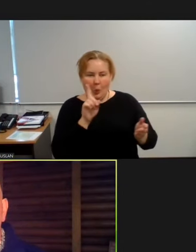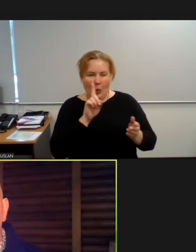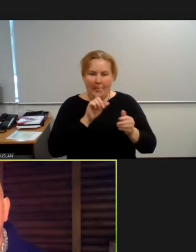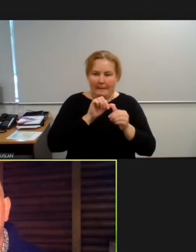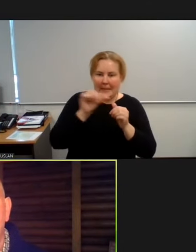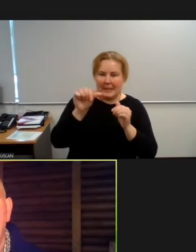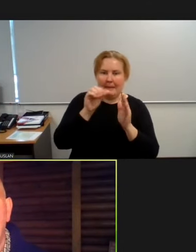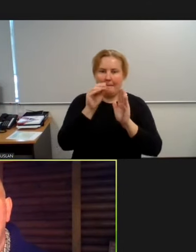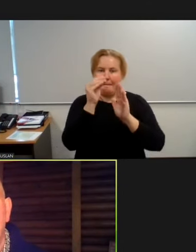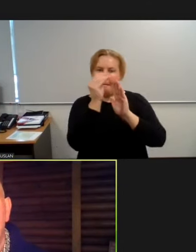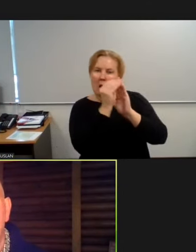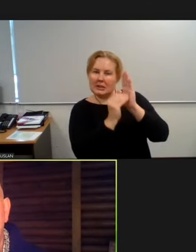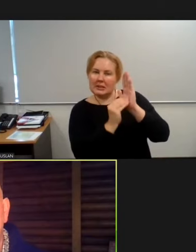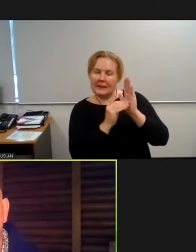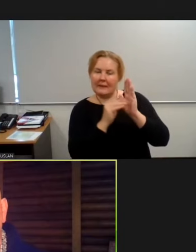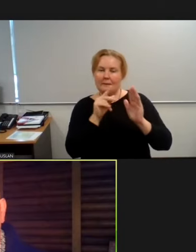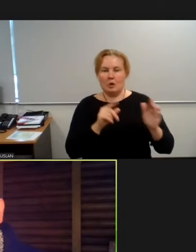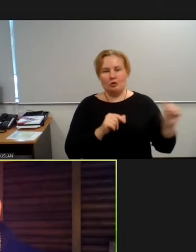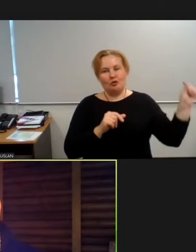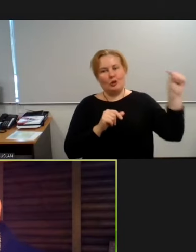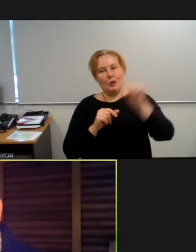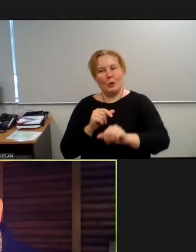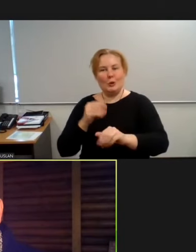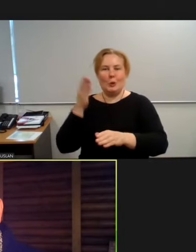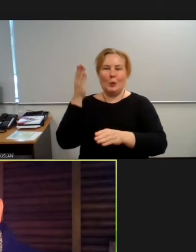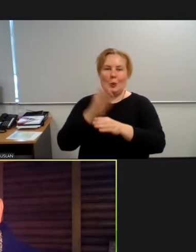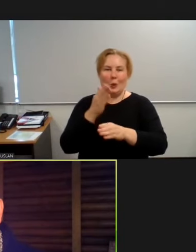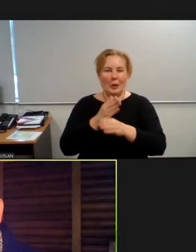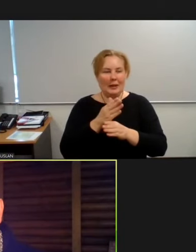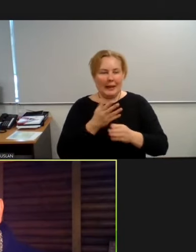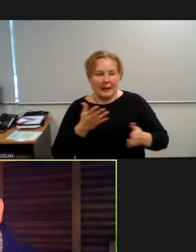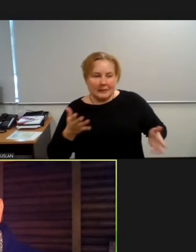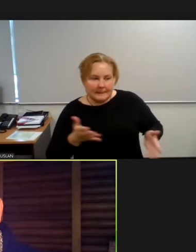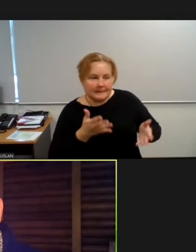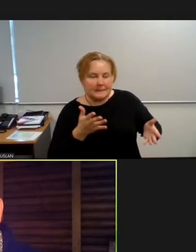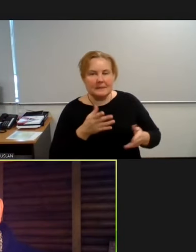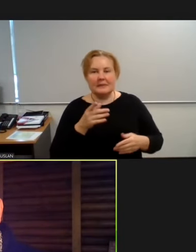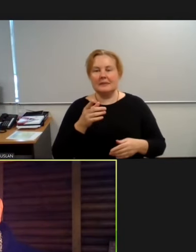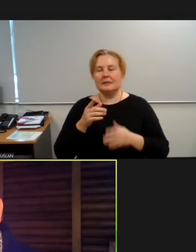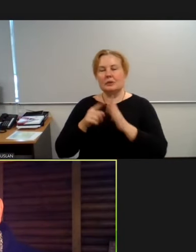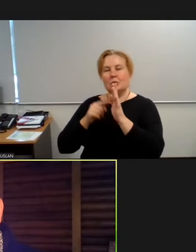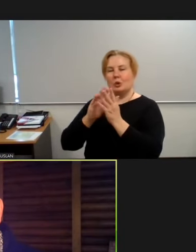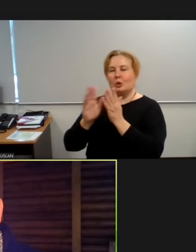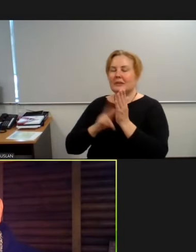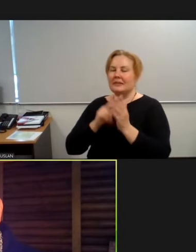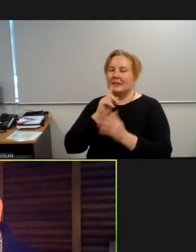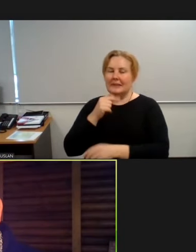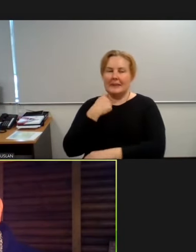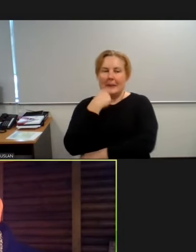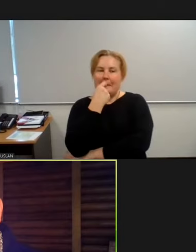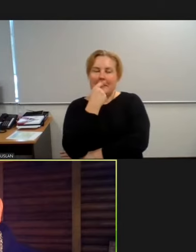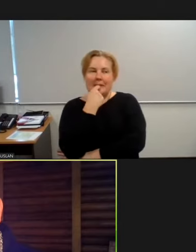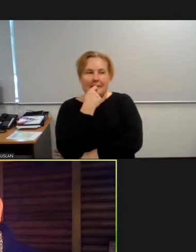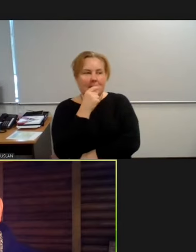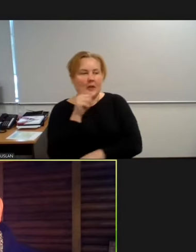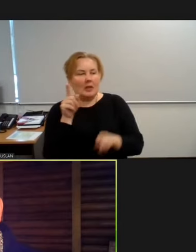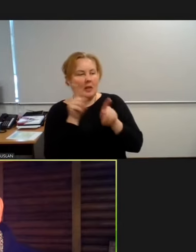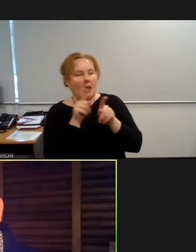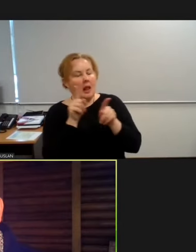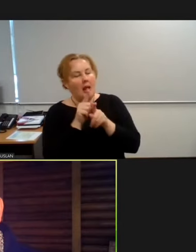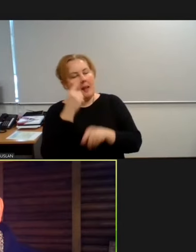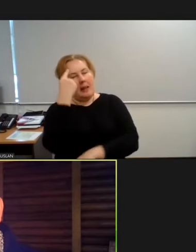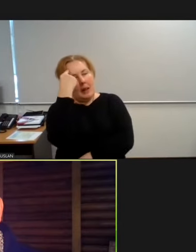Well, I think probably the best role I can be is a bit of a devil's advocate and take a helicopter view and look